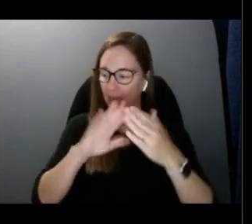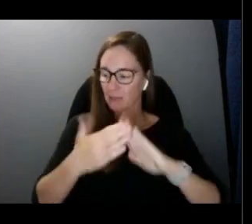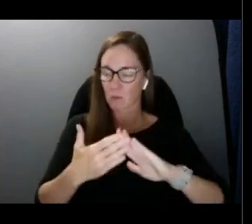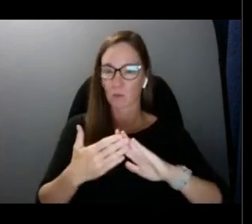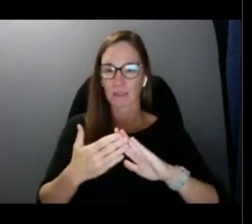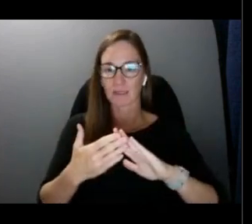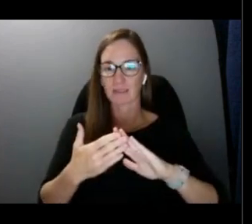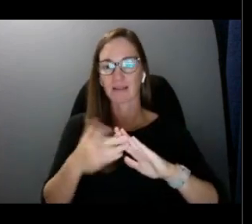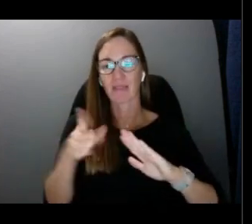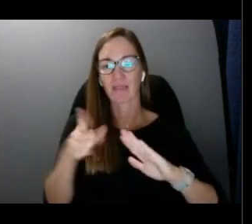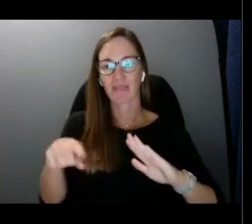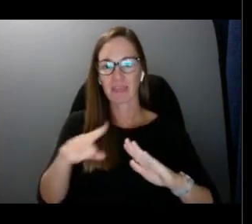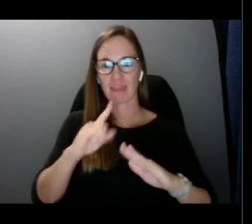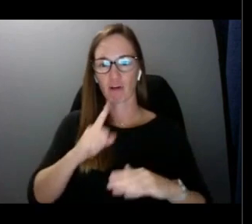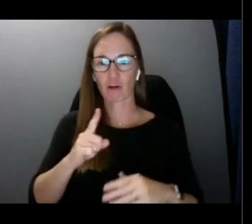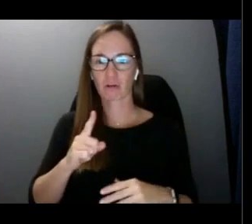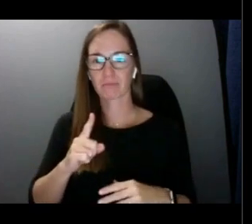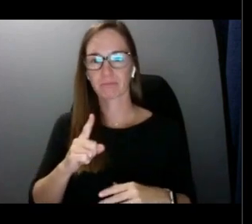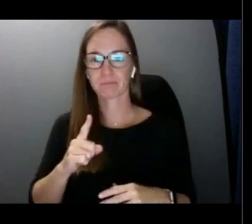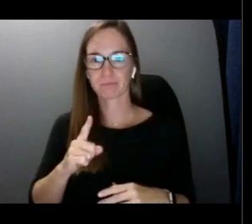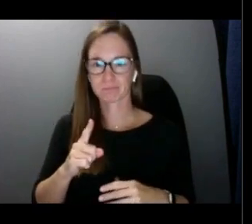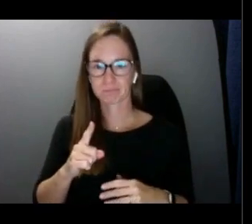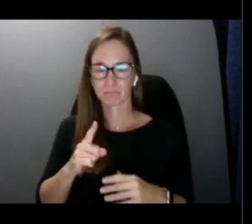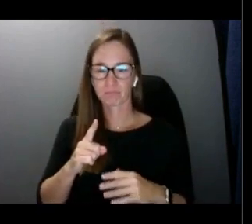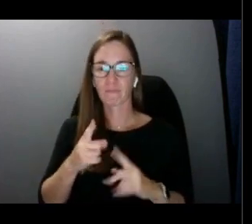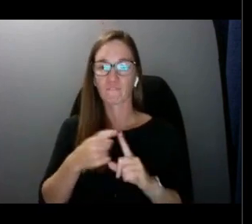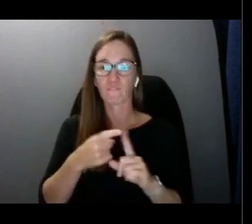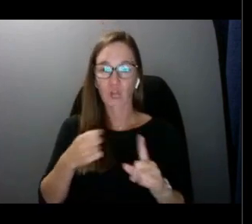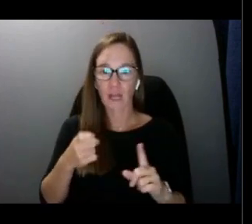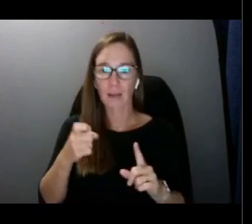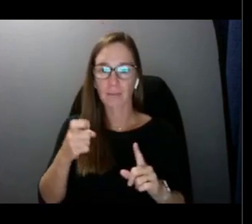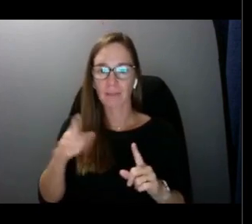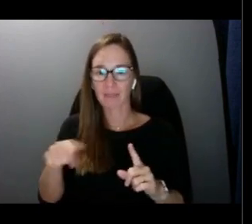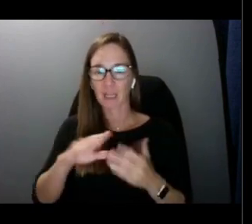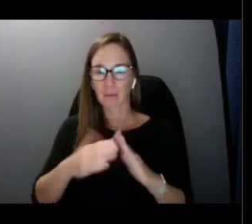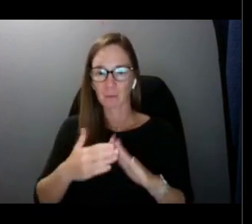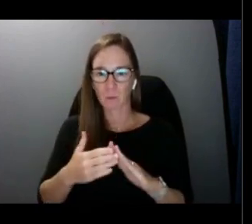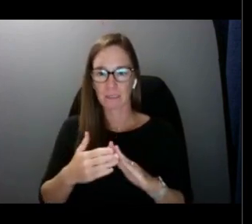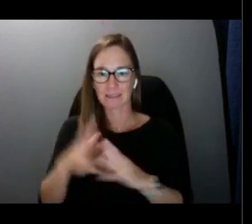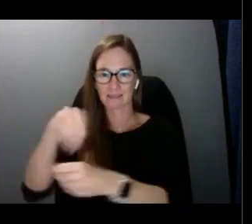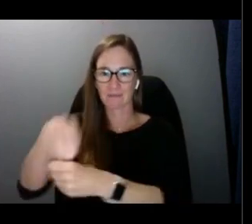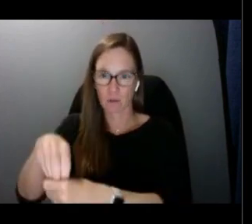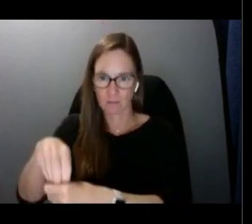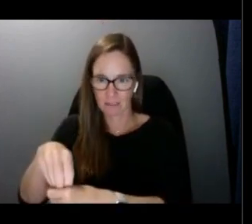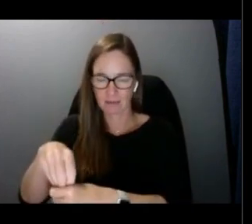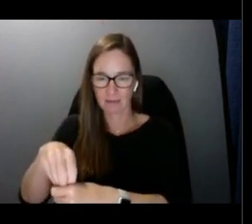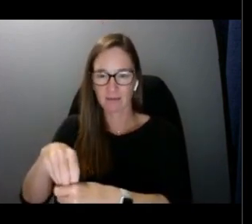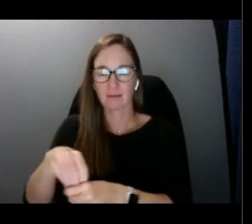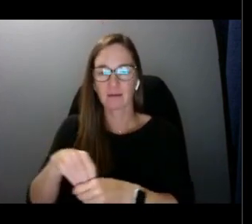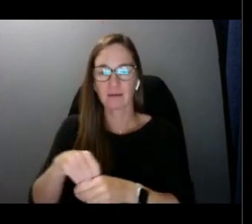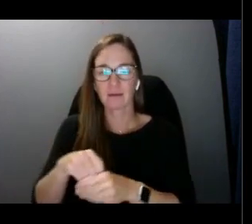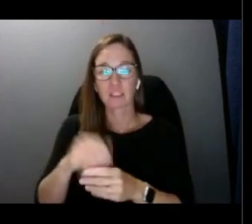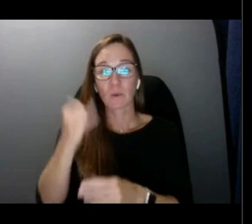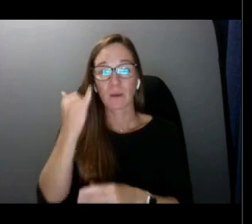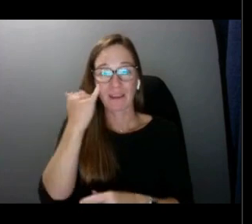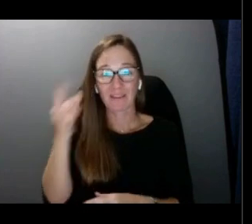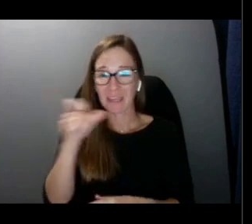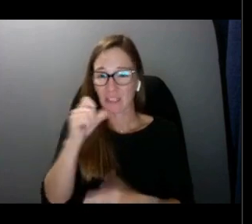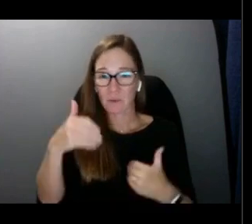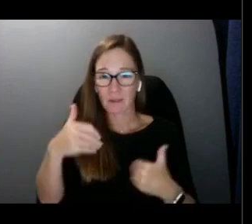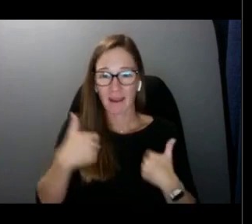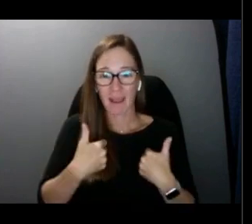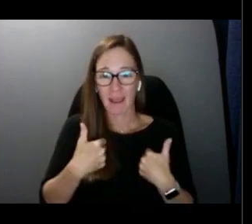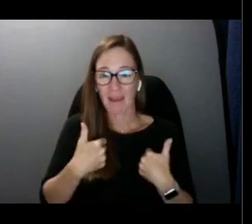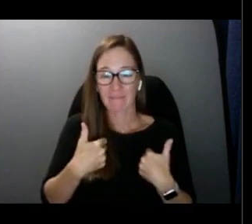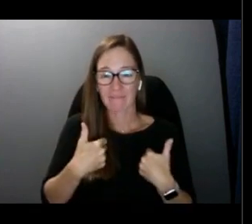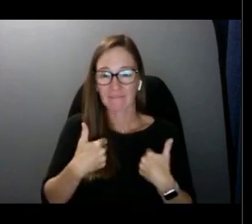communities they are from the communities the jobs are in. So if they do not yet have a